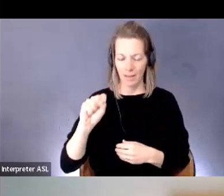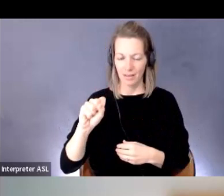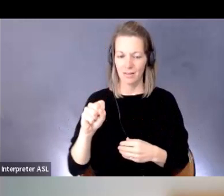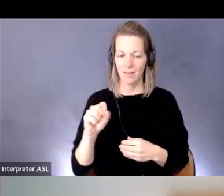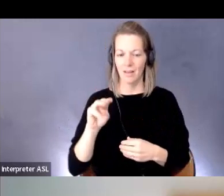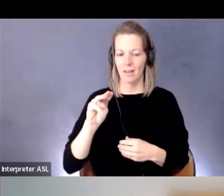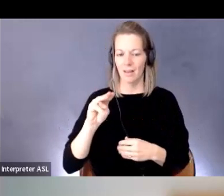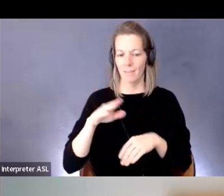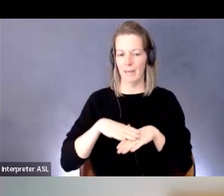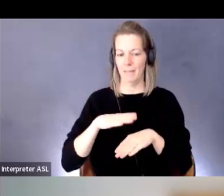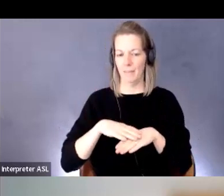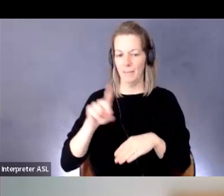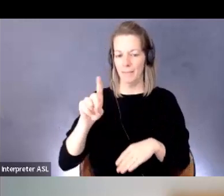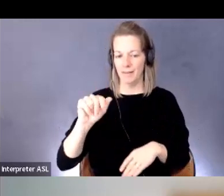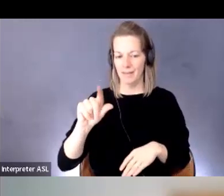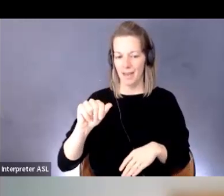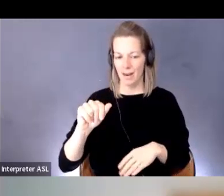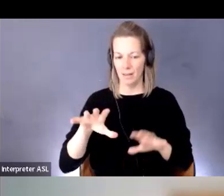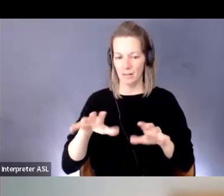Set.